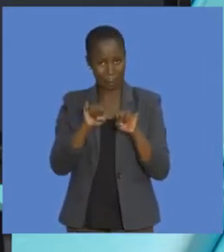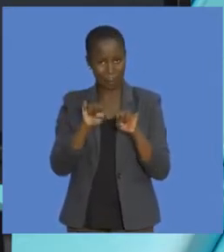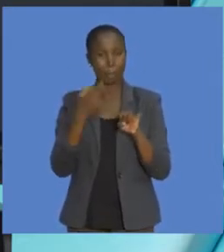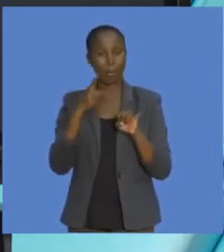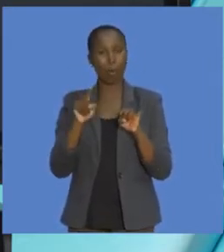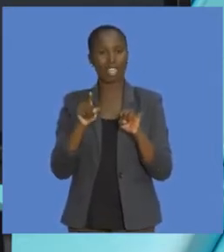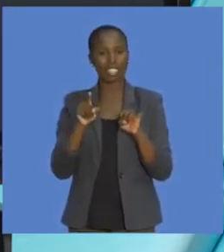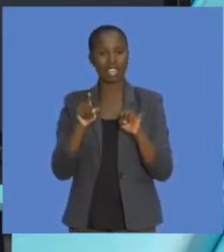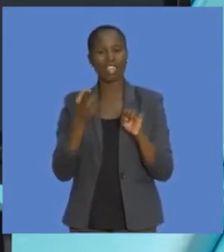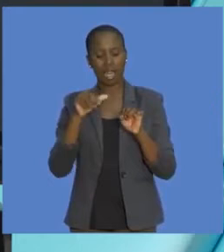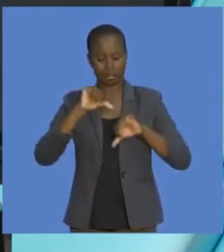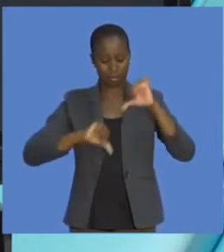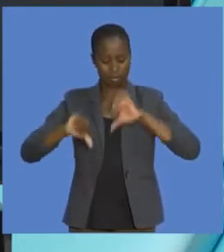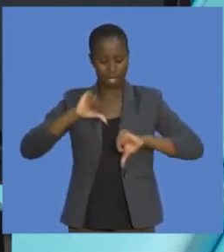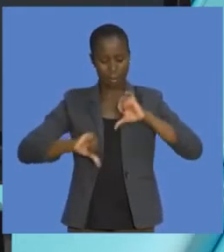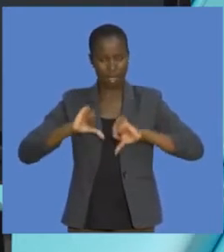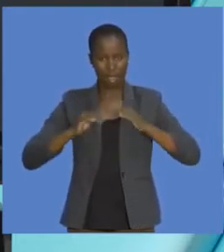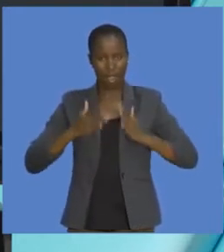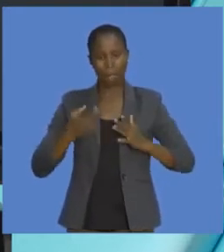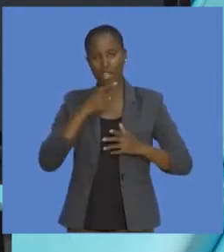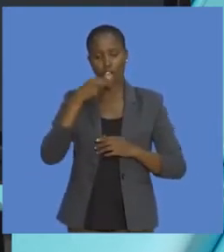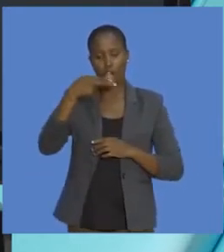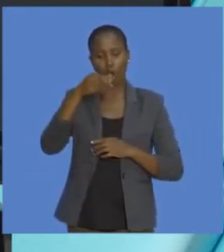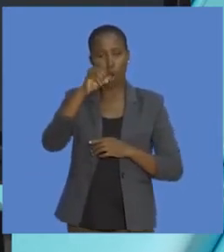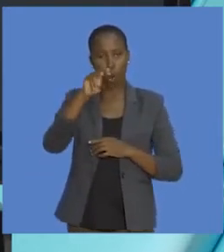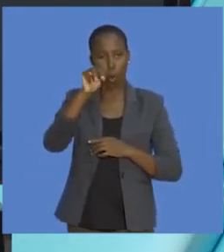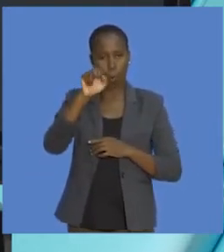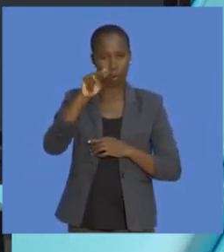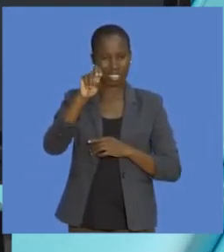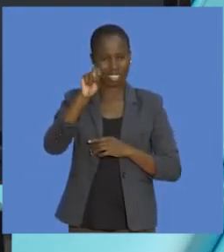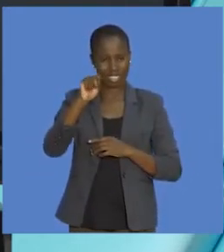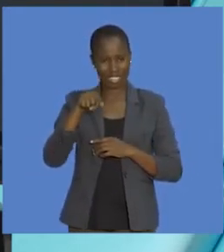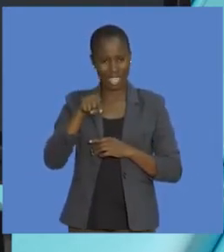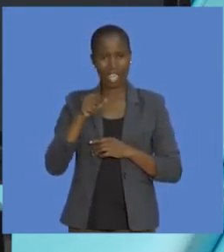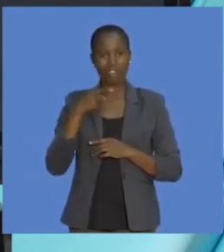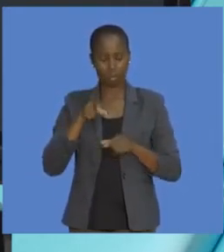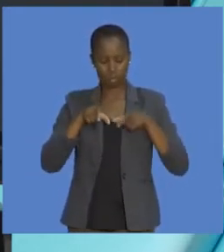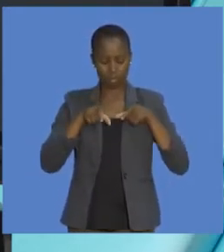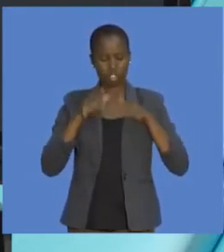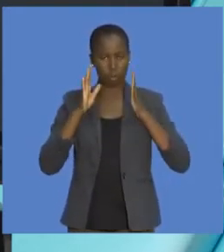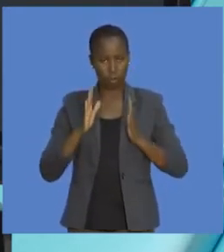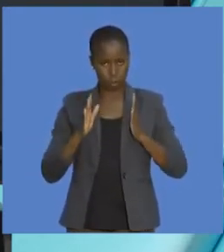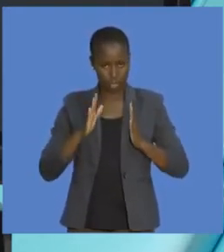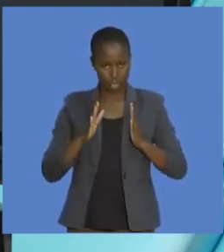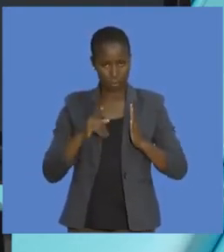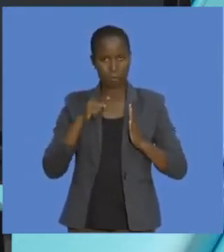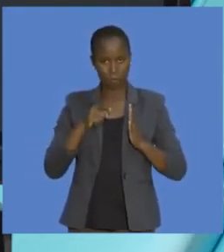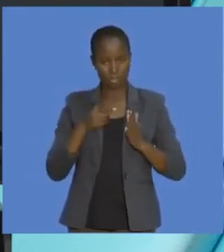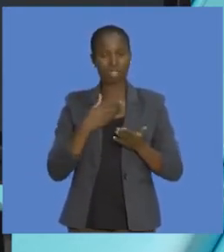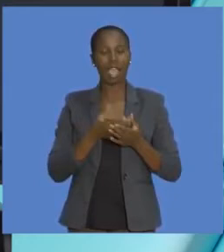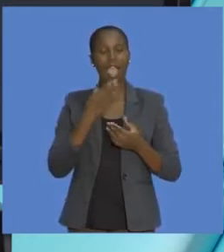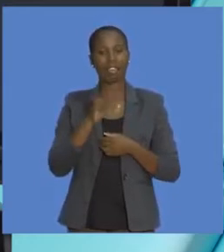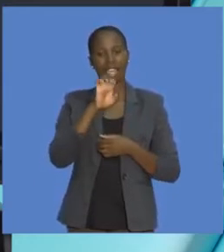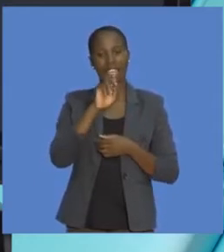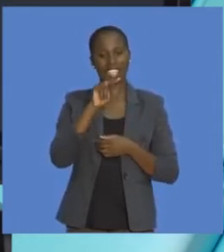hormones? Hormones are chemical messages that are produced by glands in the body, which are endocrine glands. So we